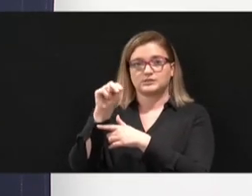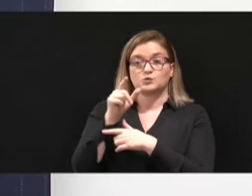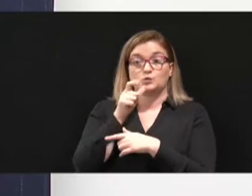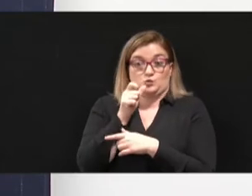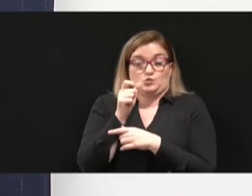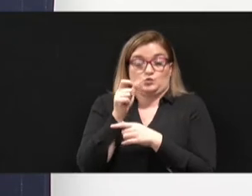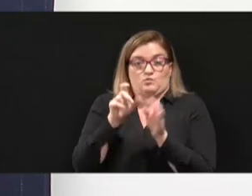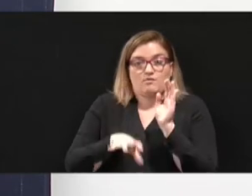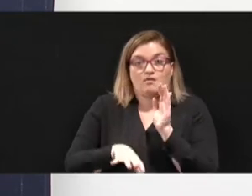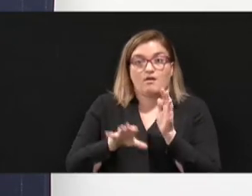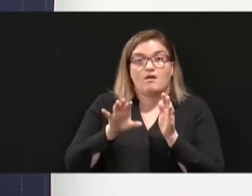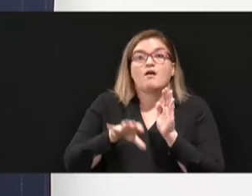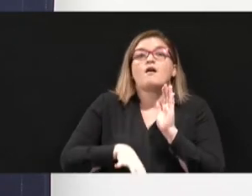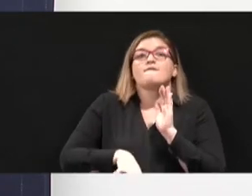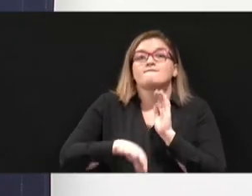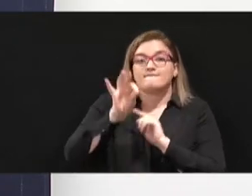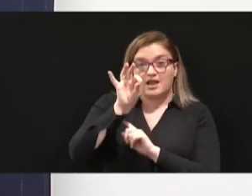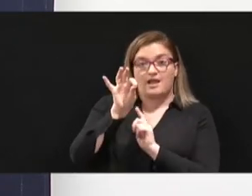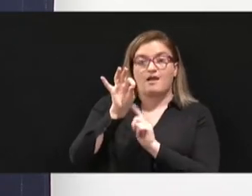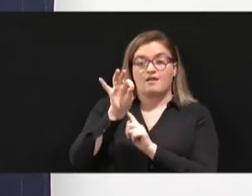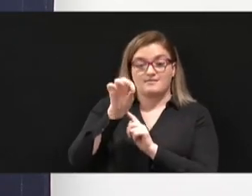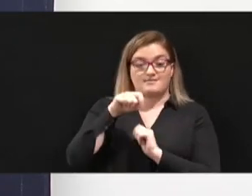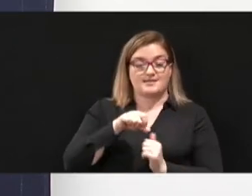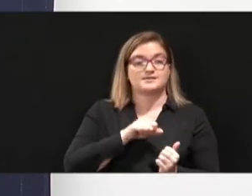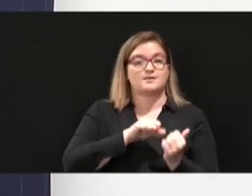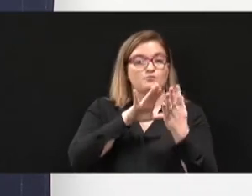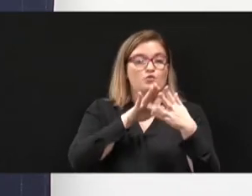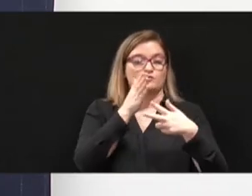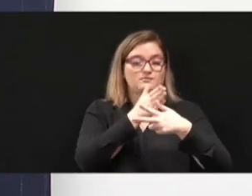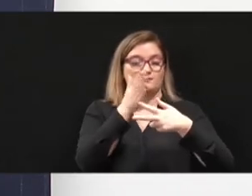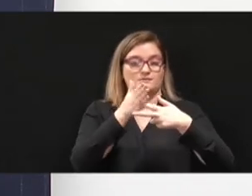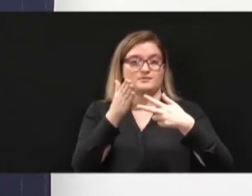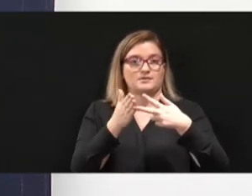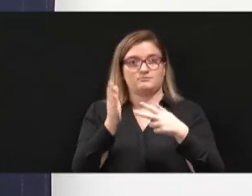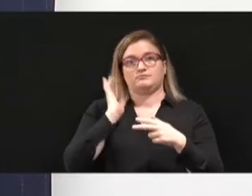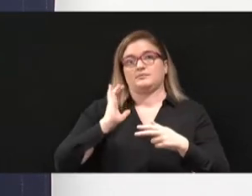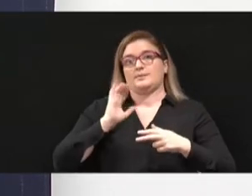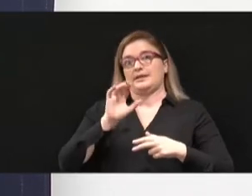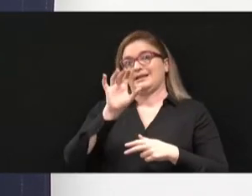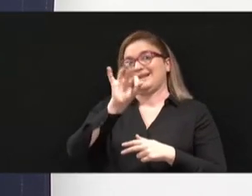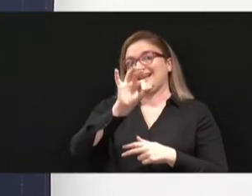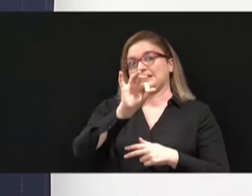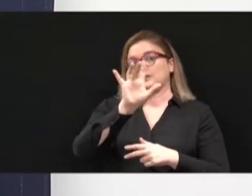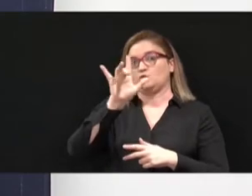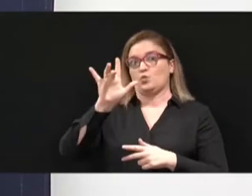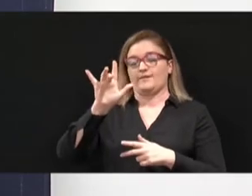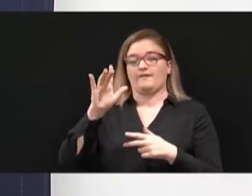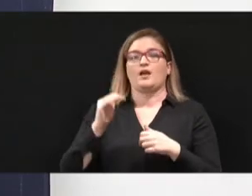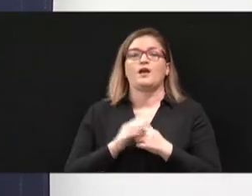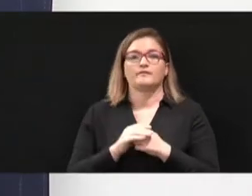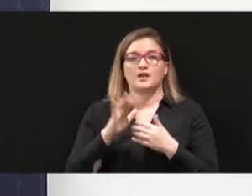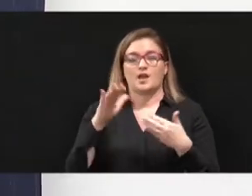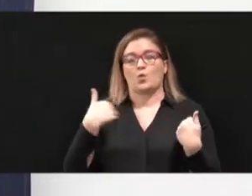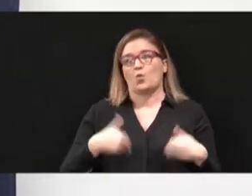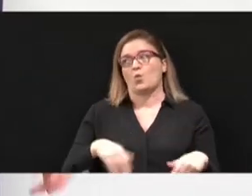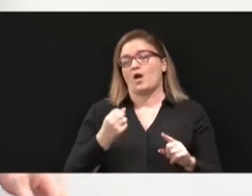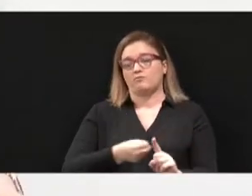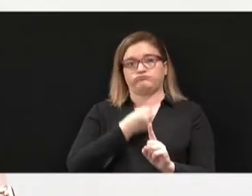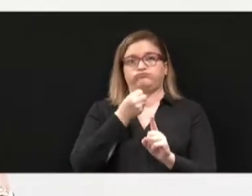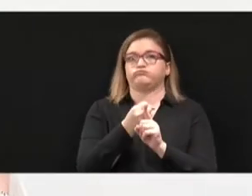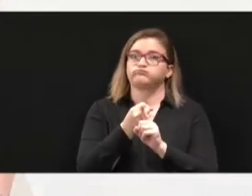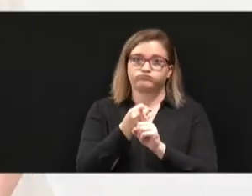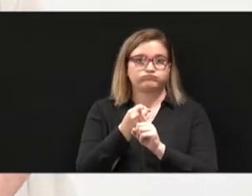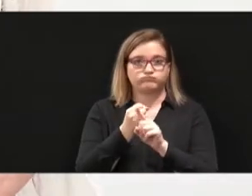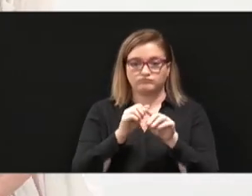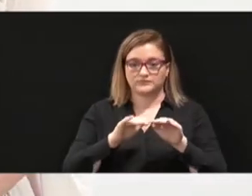multisensory approach, the visual auditory kinesthetic approach, way back in 1925, and how impactful that was for children learning